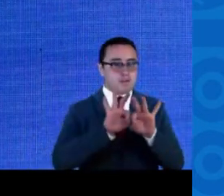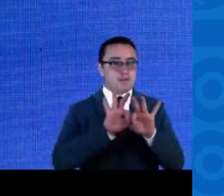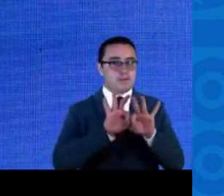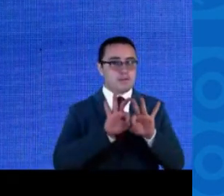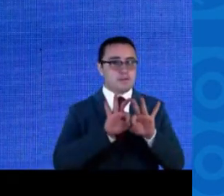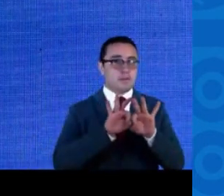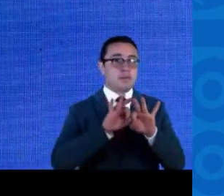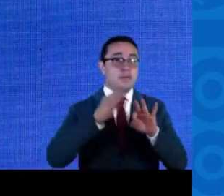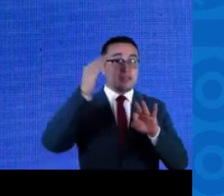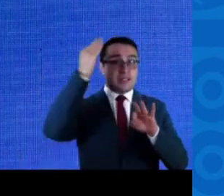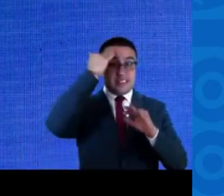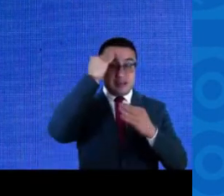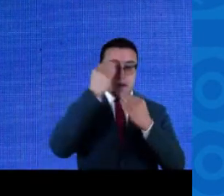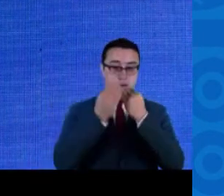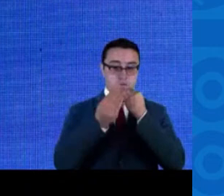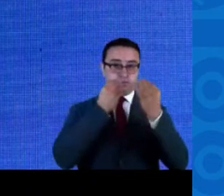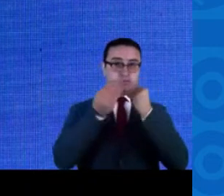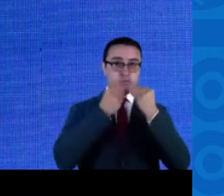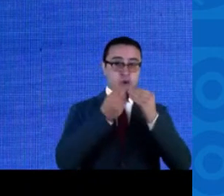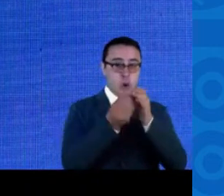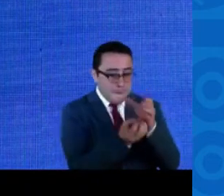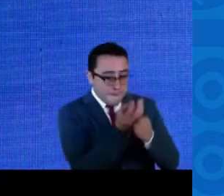identity of